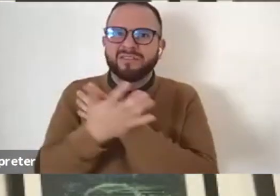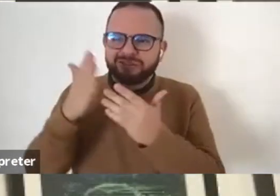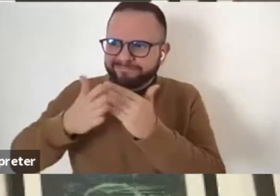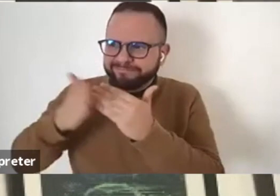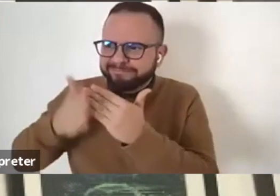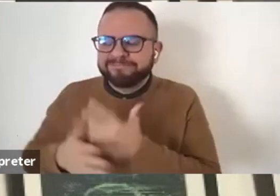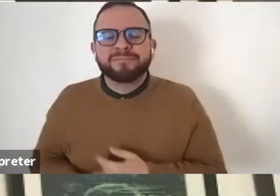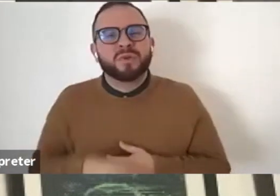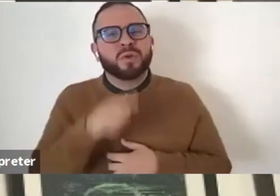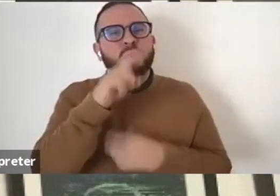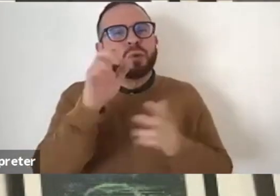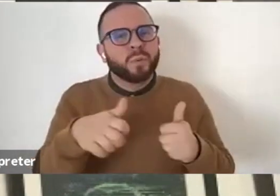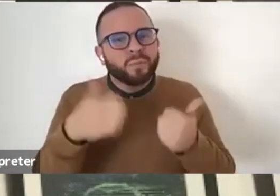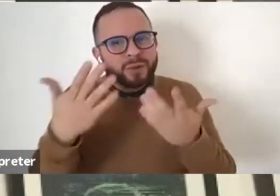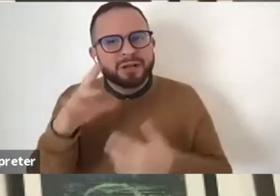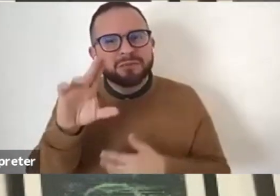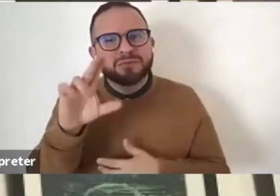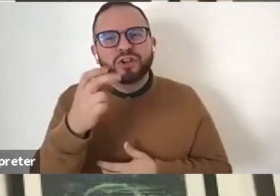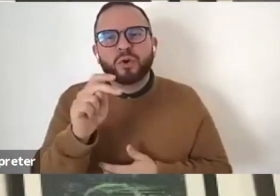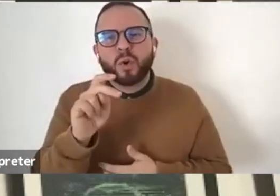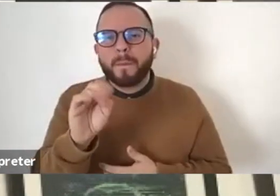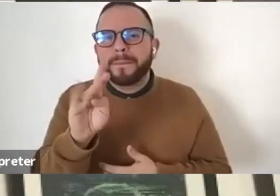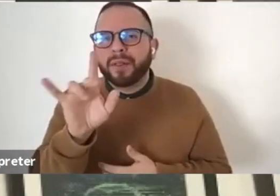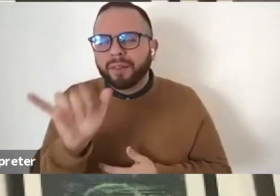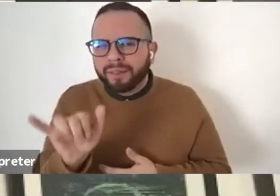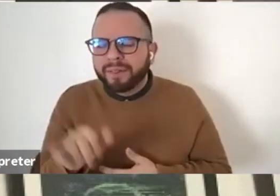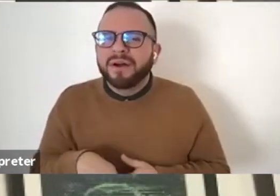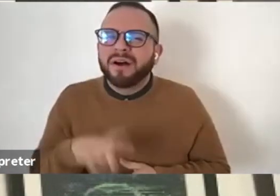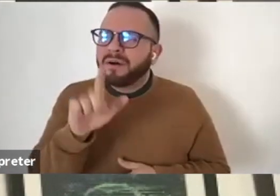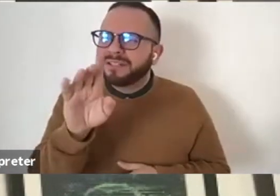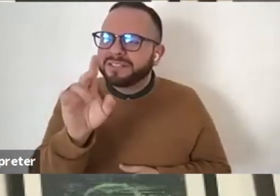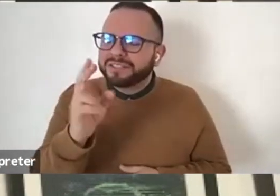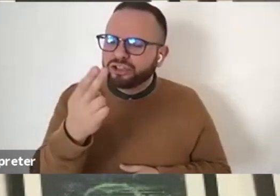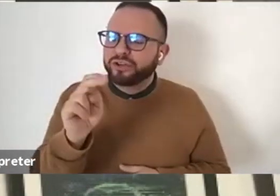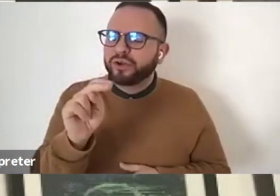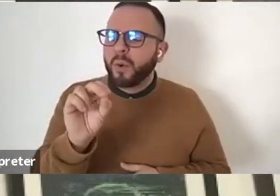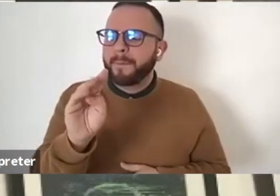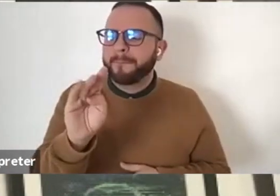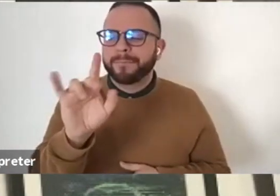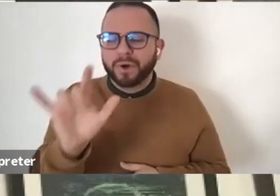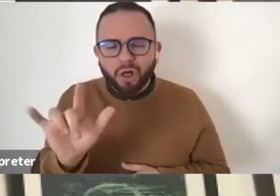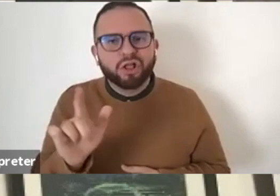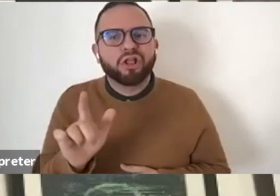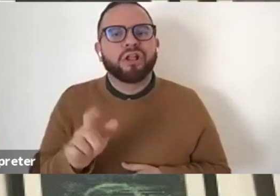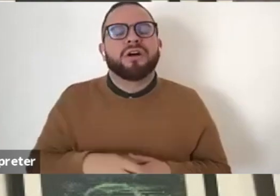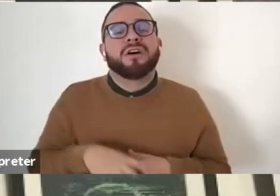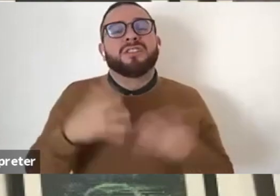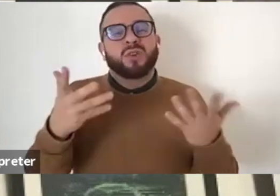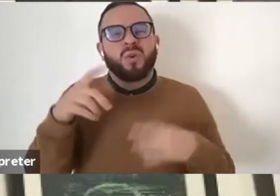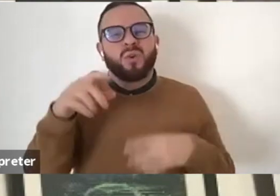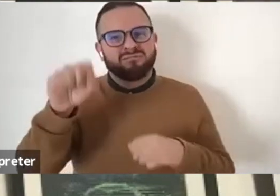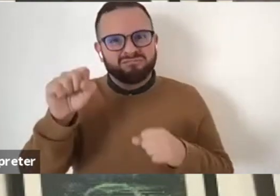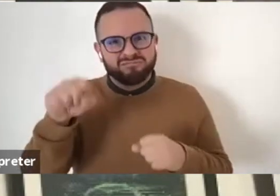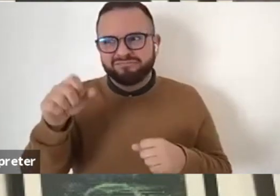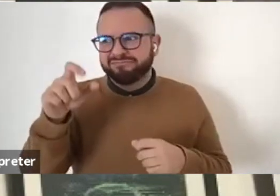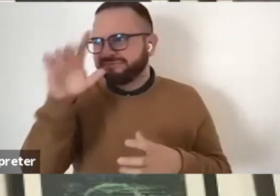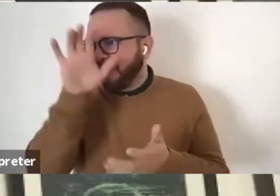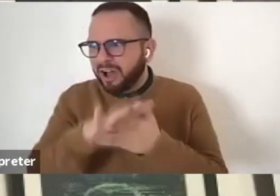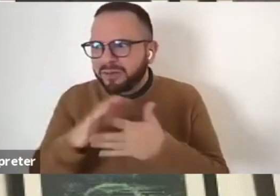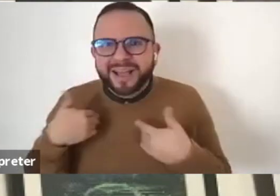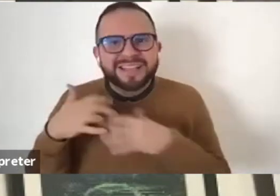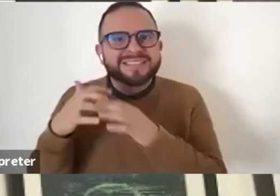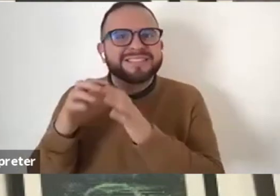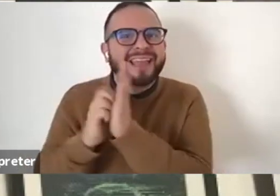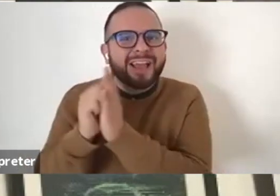Chernobyl. The husband has cancer. I mean, there's major emotional issues Yeah.